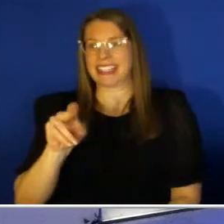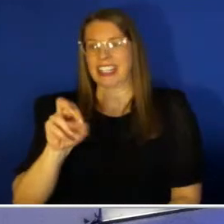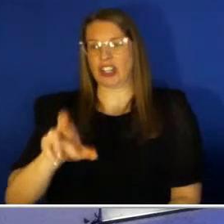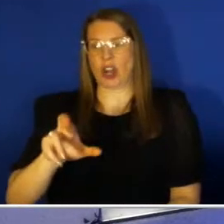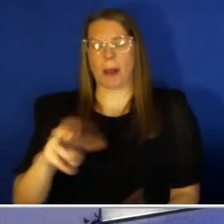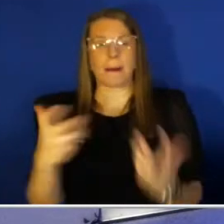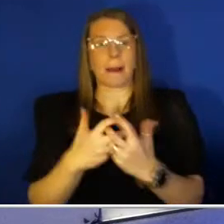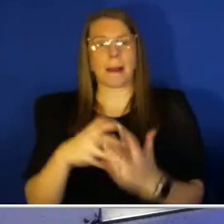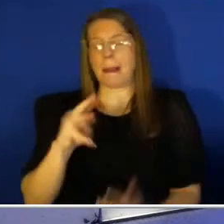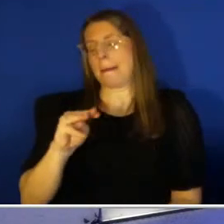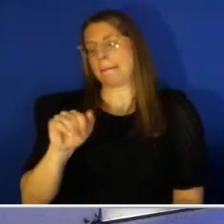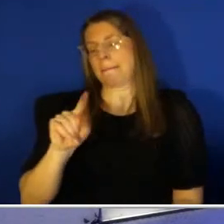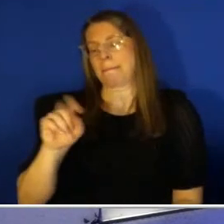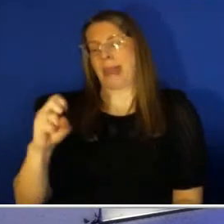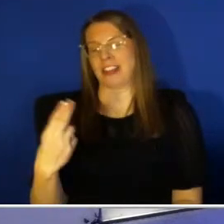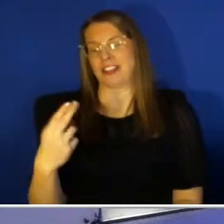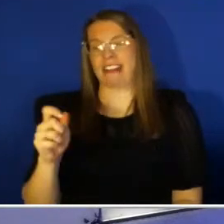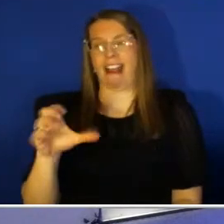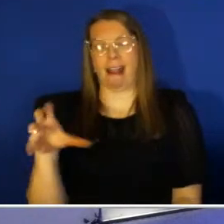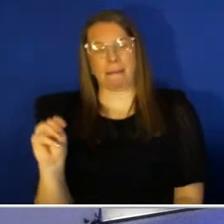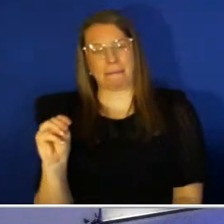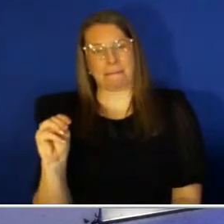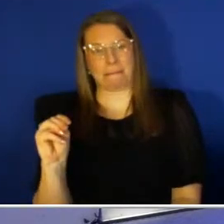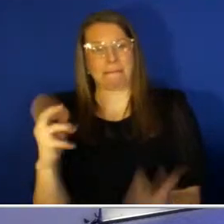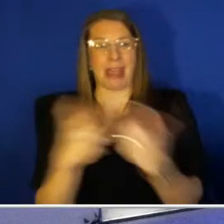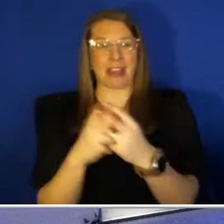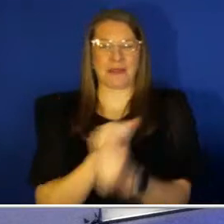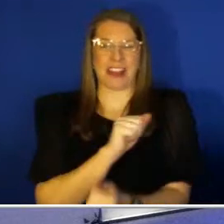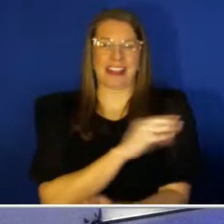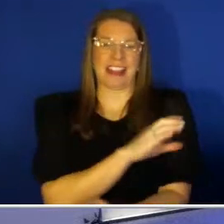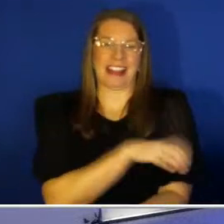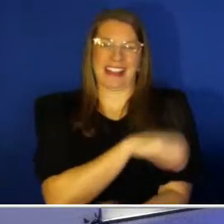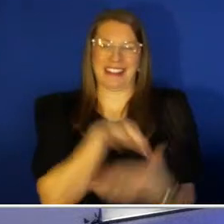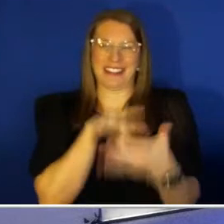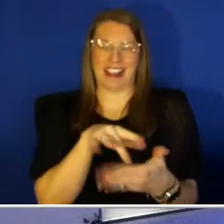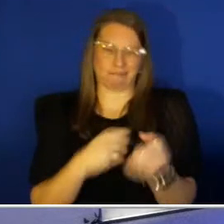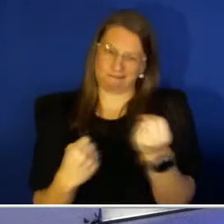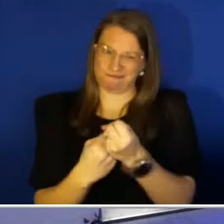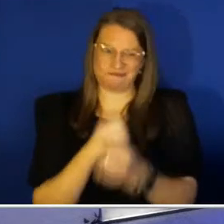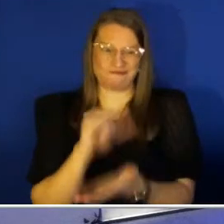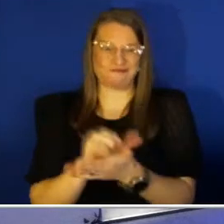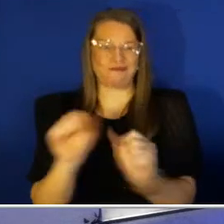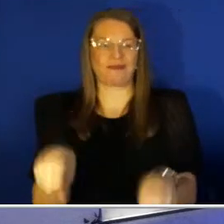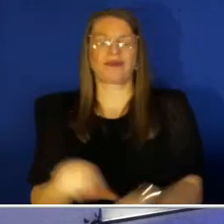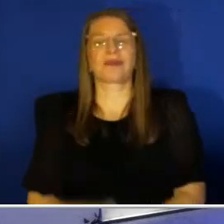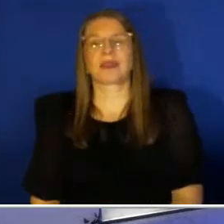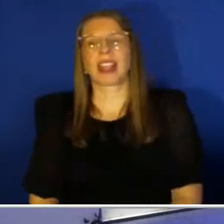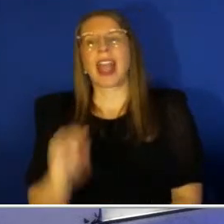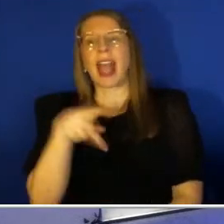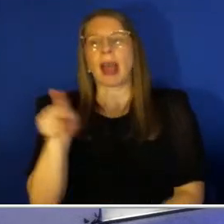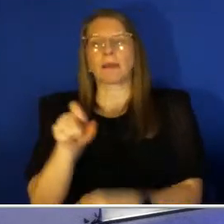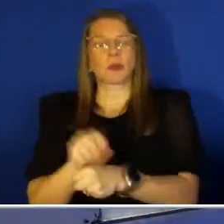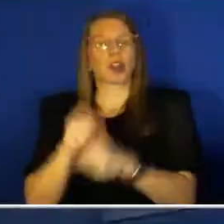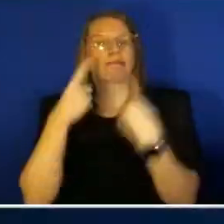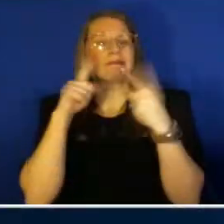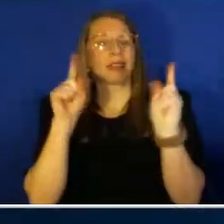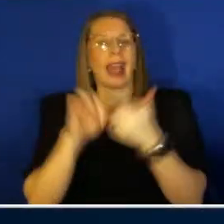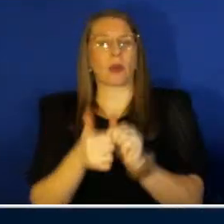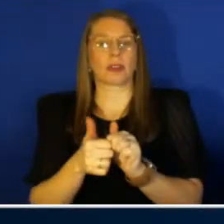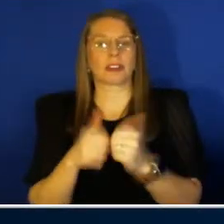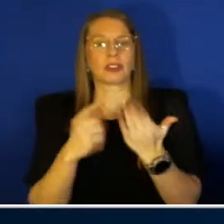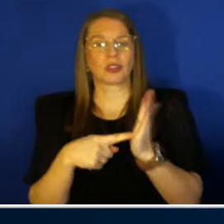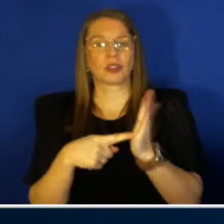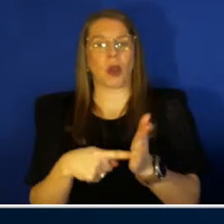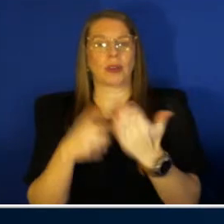Match.com for matching you up with a trial. Right. Okay, we can get behind that. Okay, so how does this app work? You're going to actually show us on the screen. Yeah,